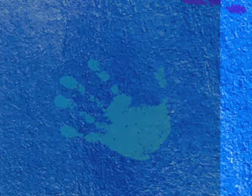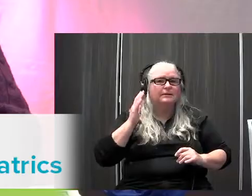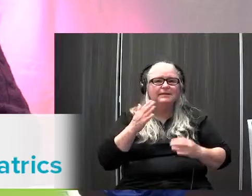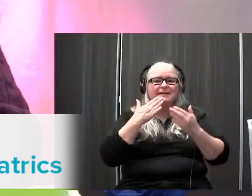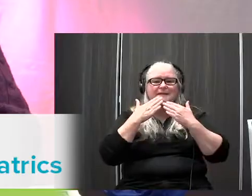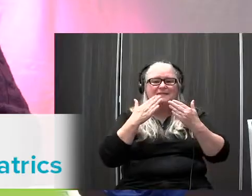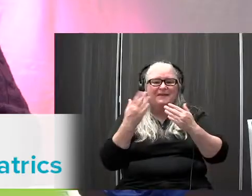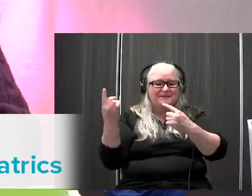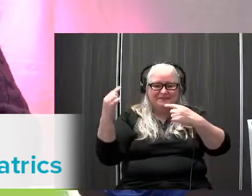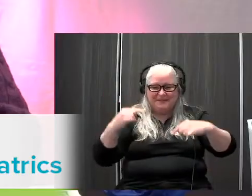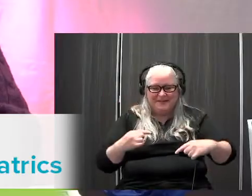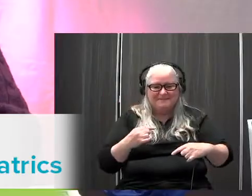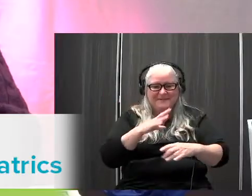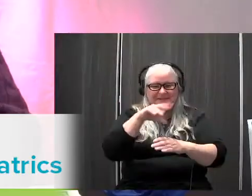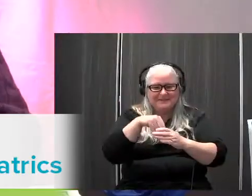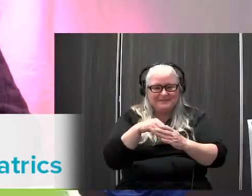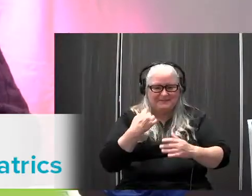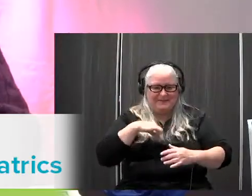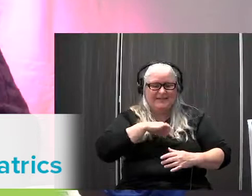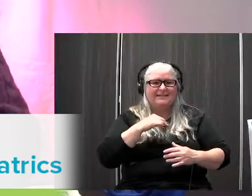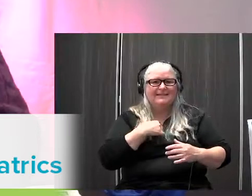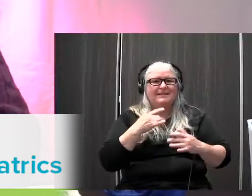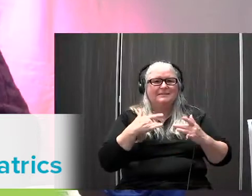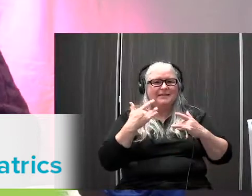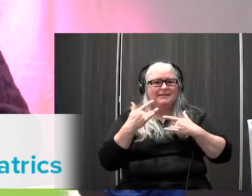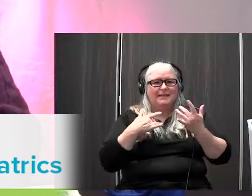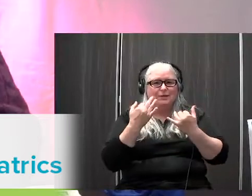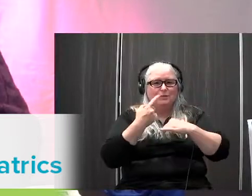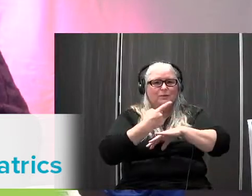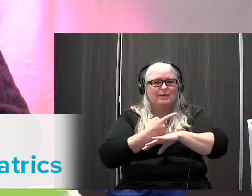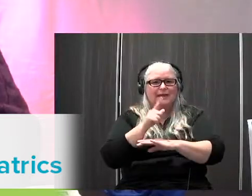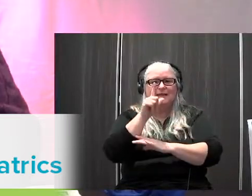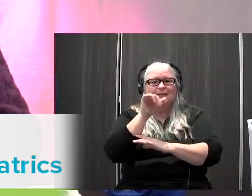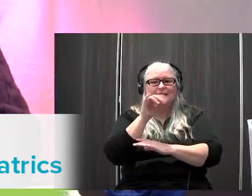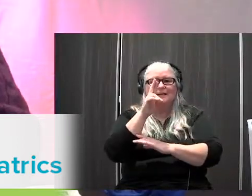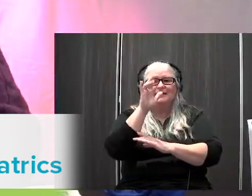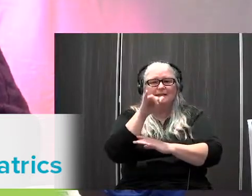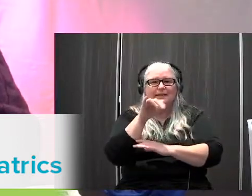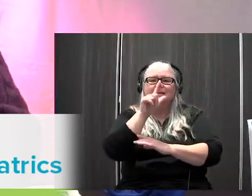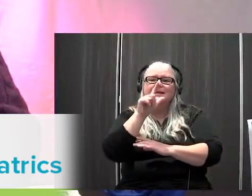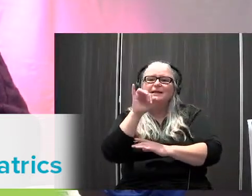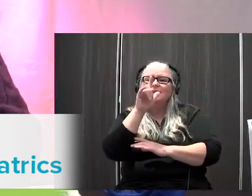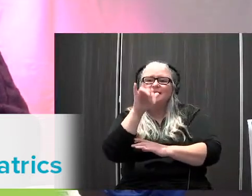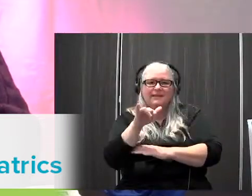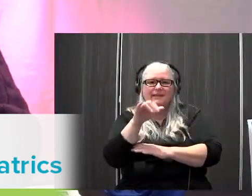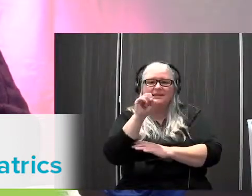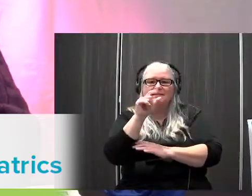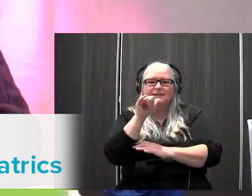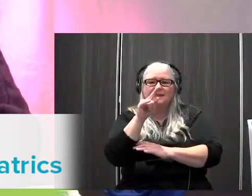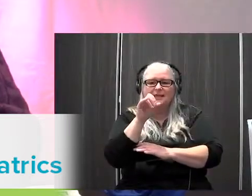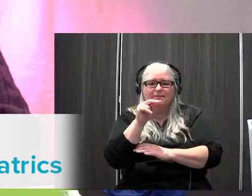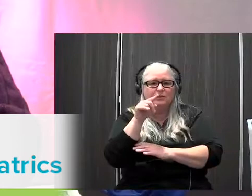Thanks for joining us, and I'm very excited. Today we have Lily Slavin. She has been working with Tim Hartshorn, is working